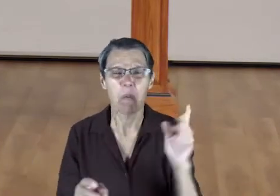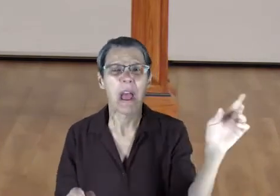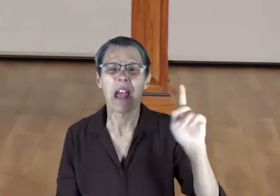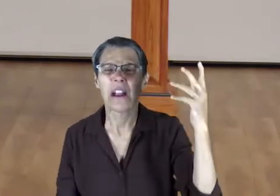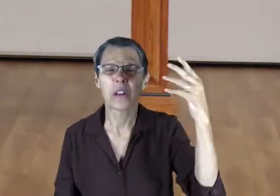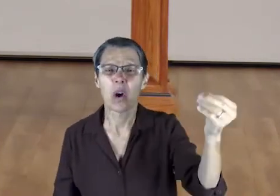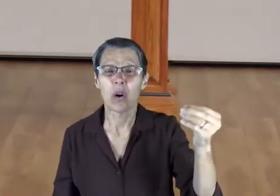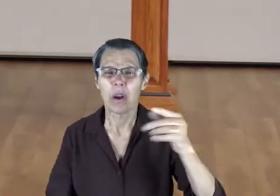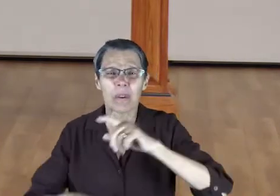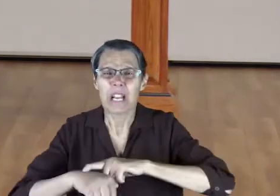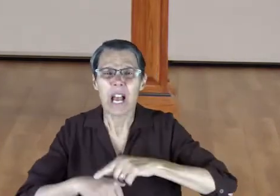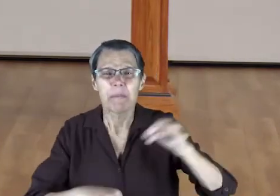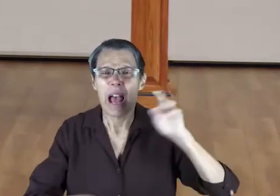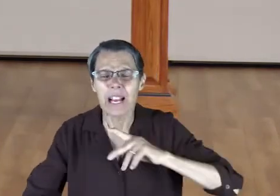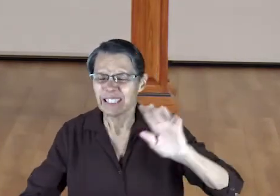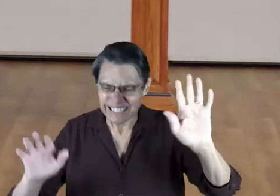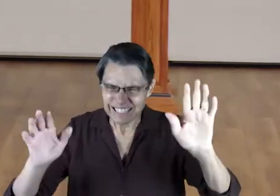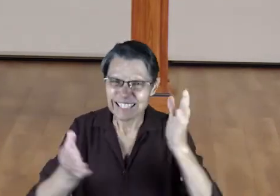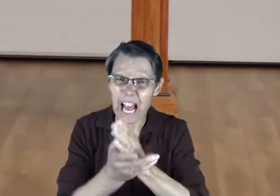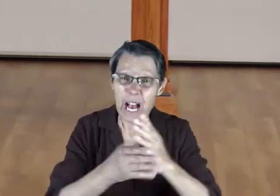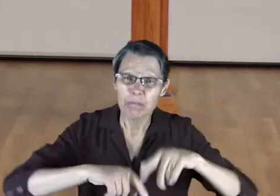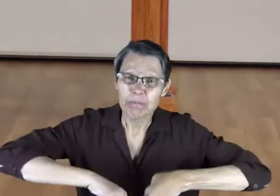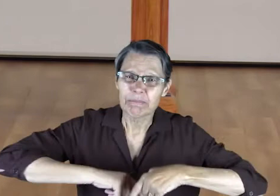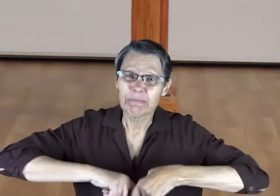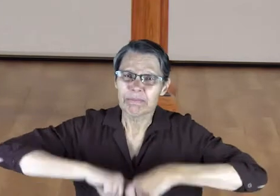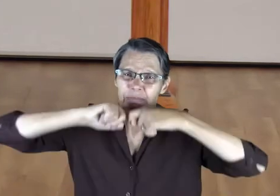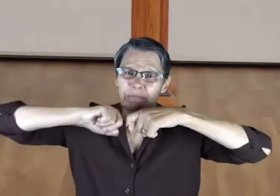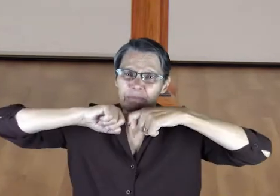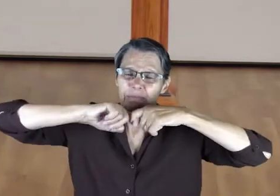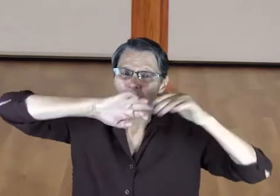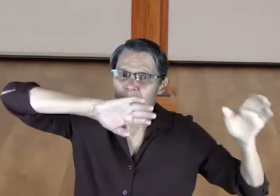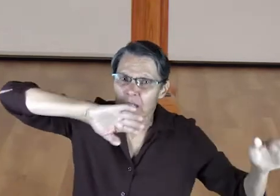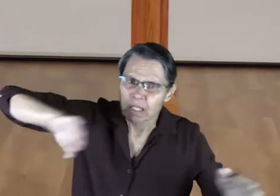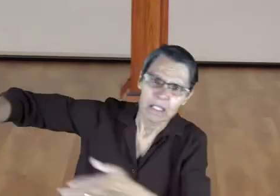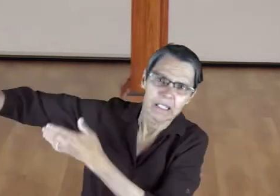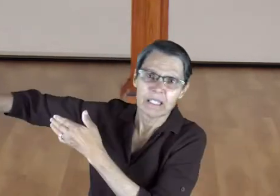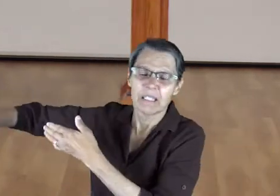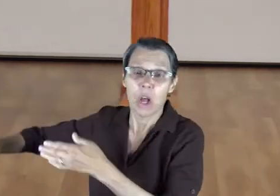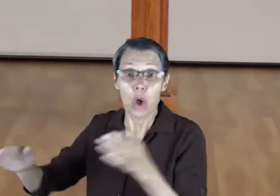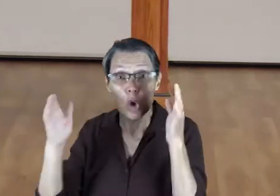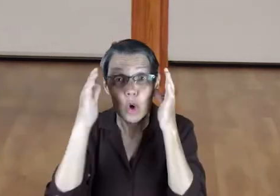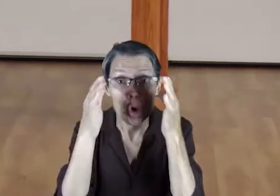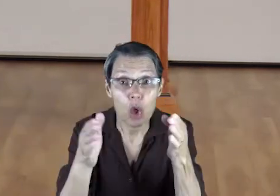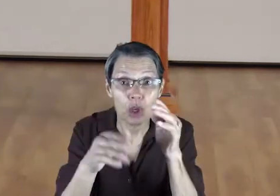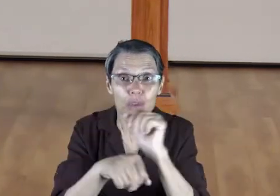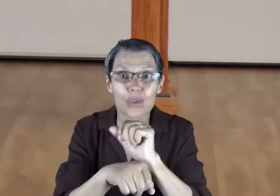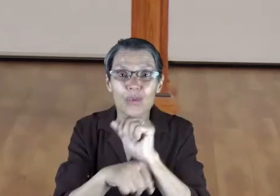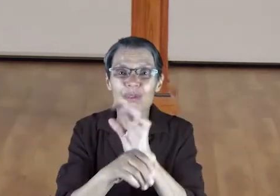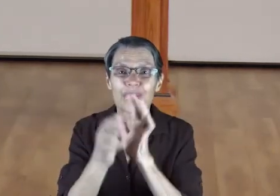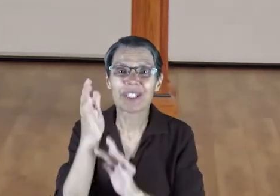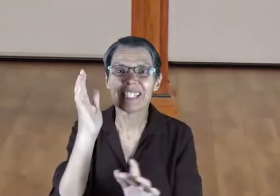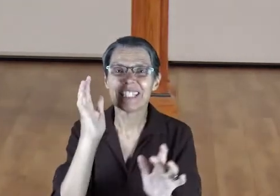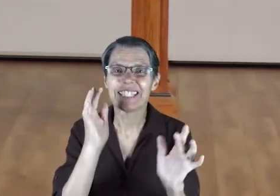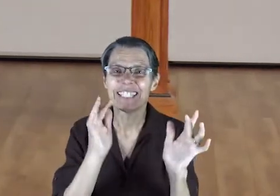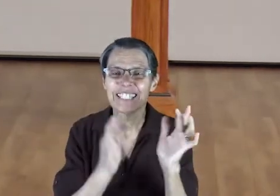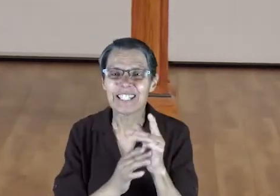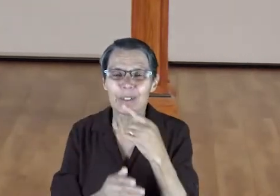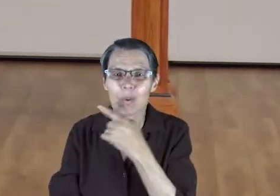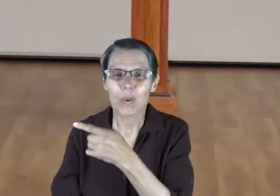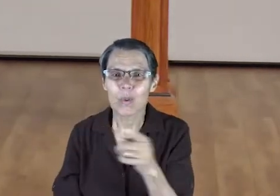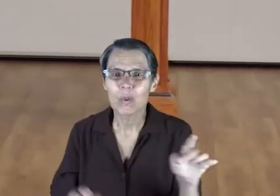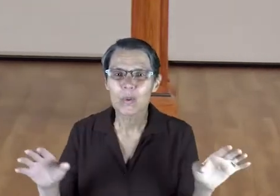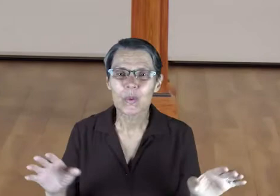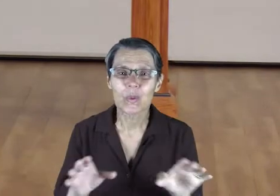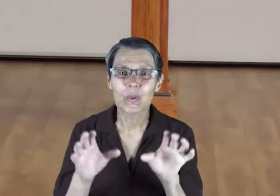time he's going to come back, and start looking at the work that Jesus needs you to do. And that's the hard part. Start looking at where